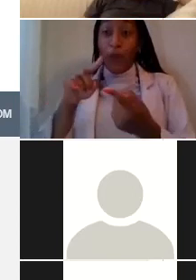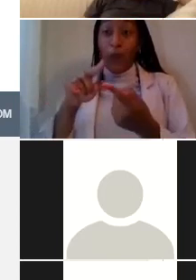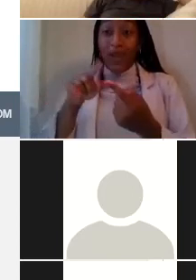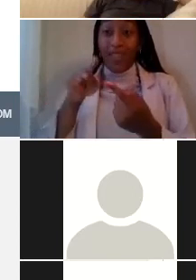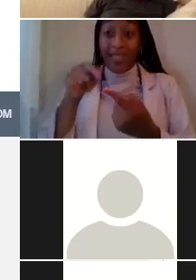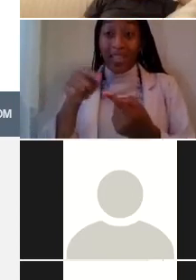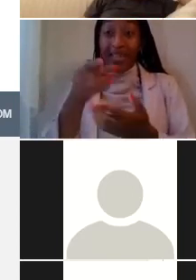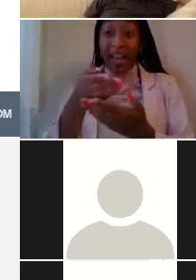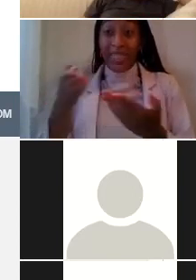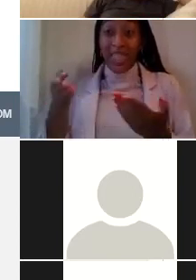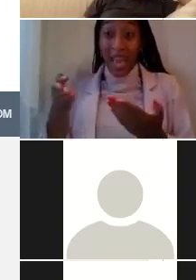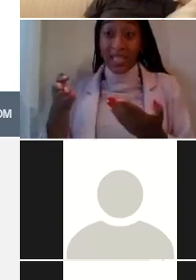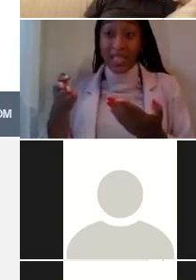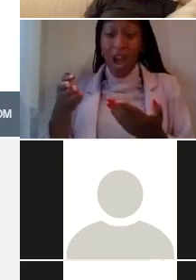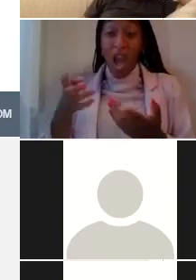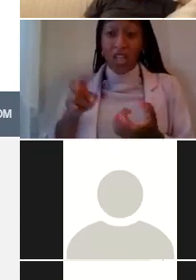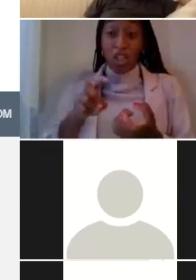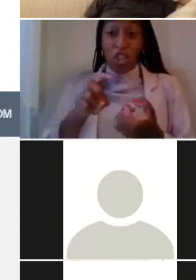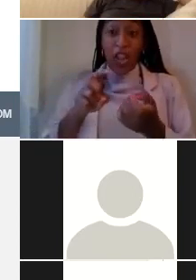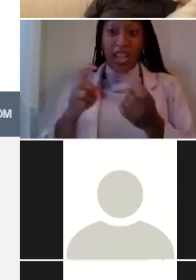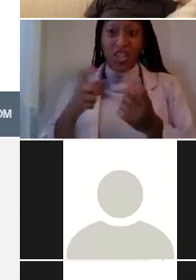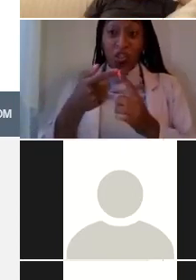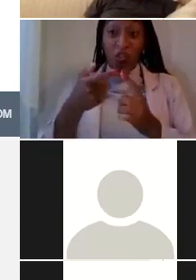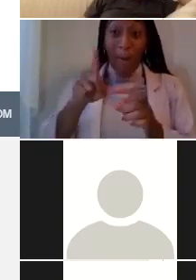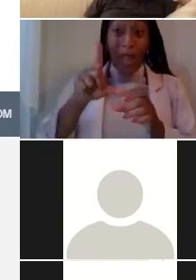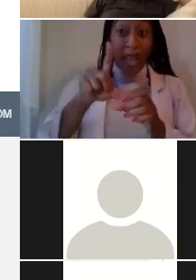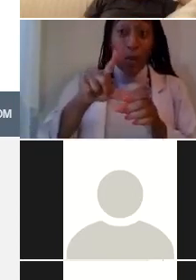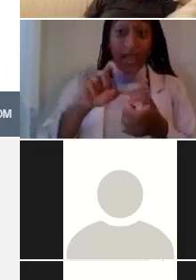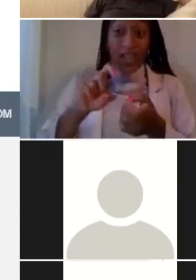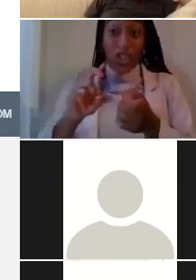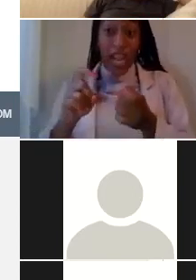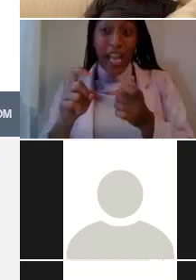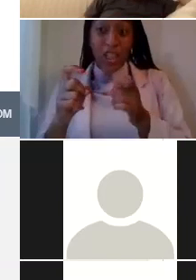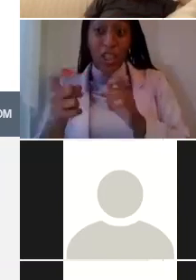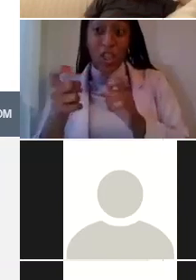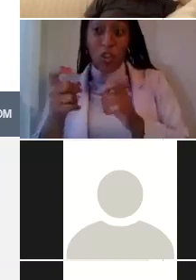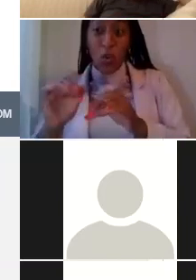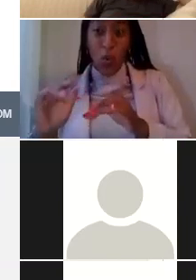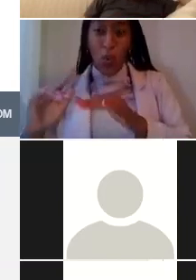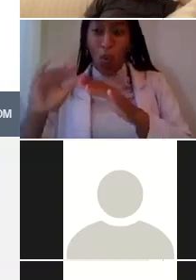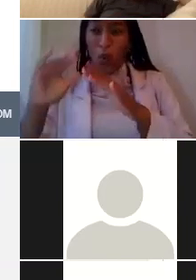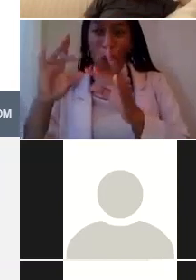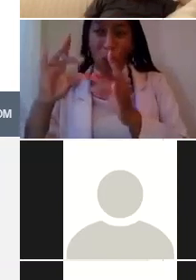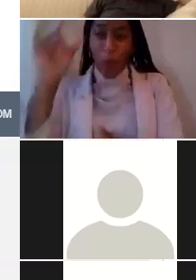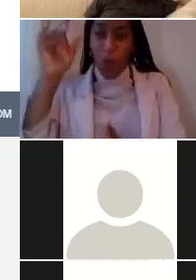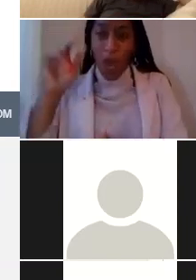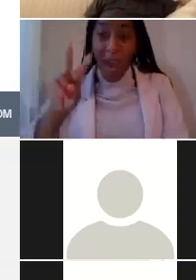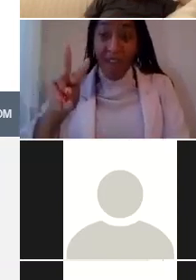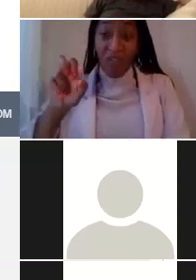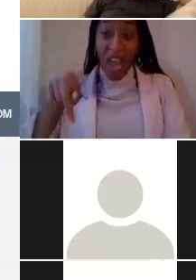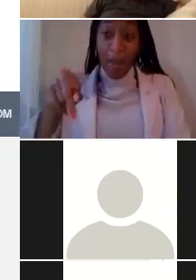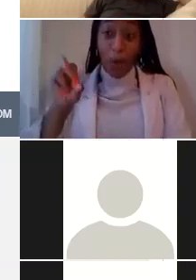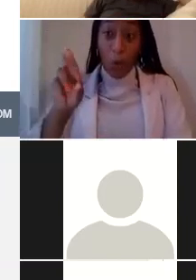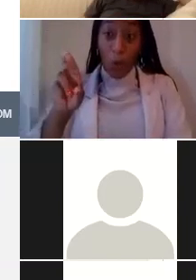vapor or boiling point. Okay? And so what I want to do now is I want to take a look at